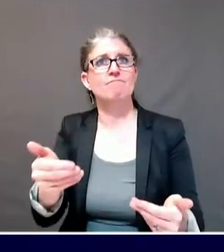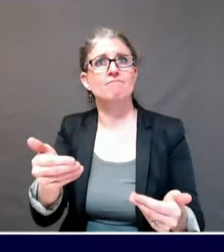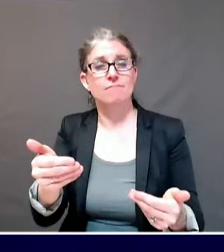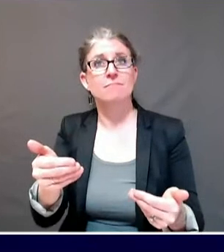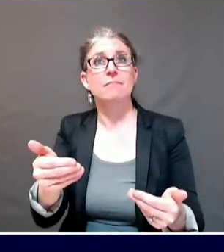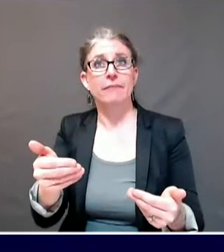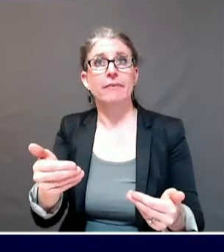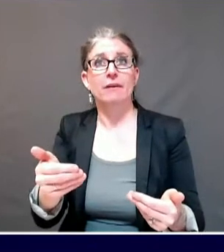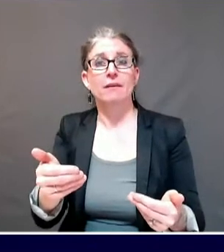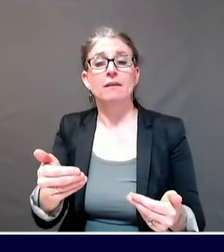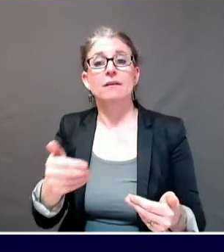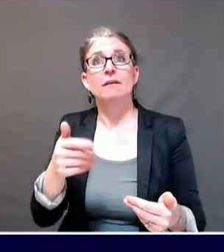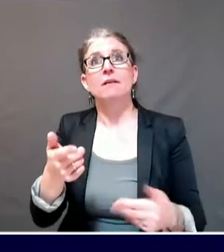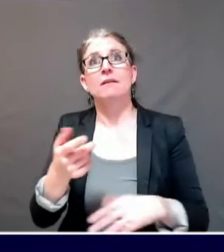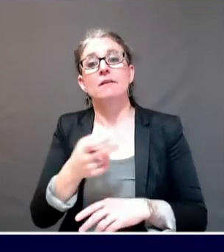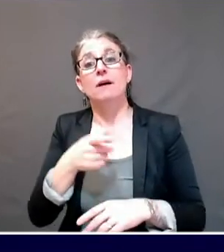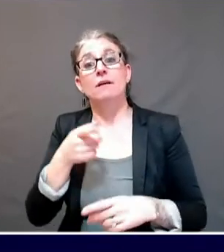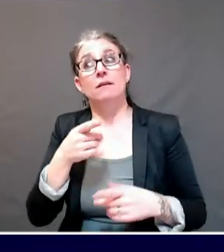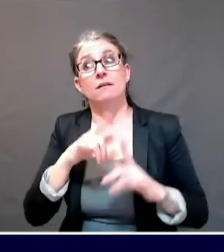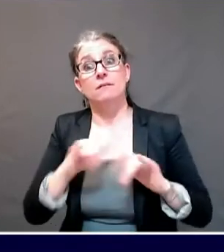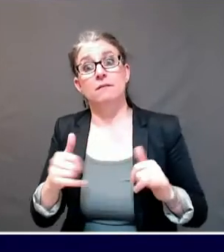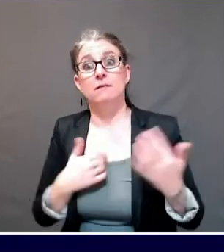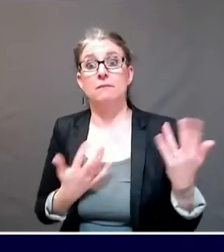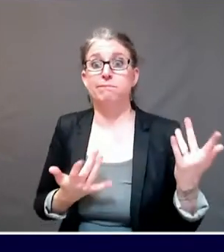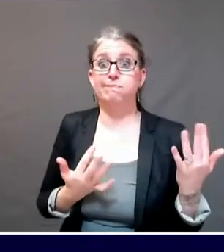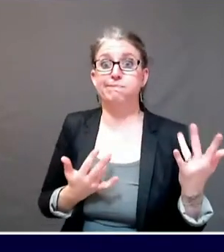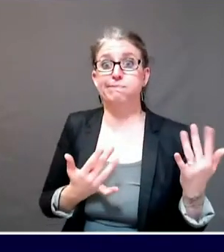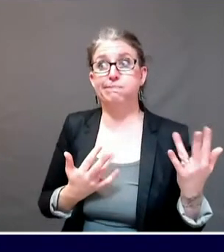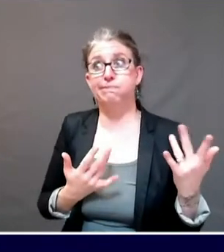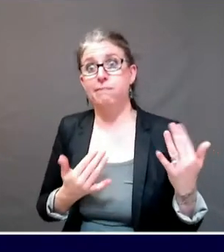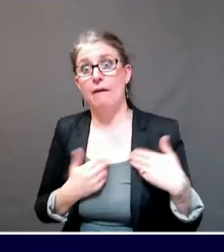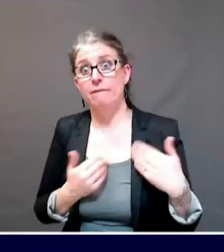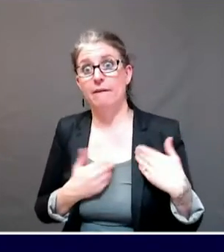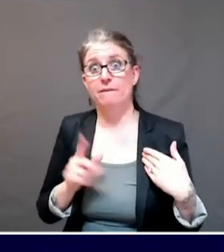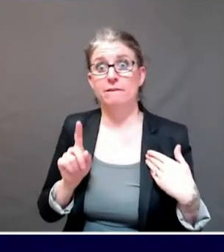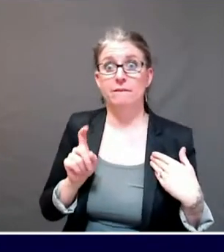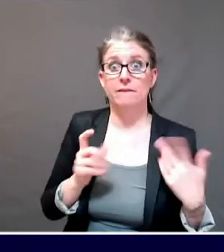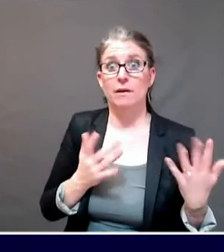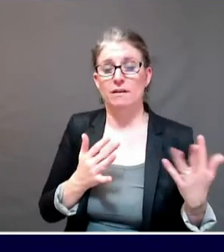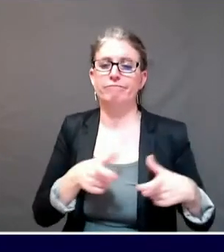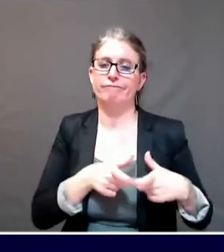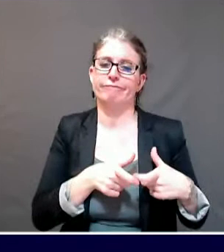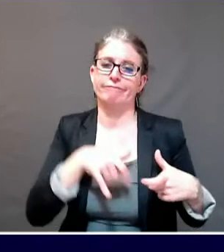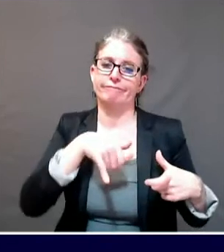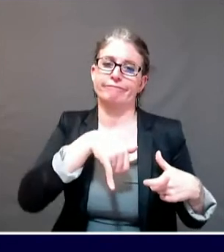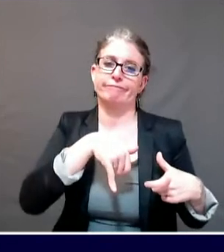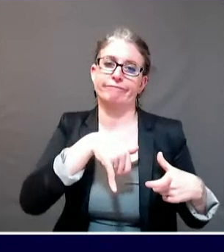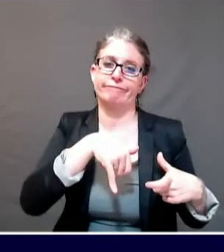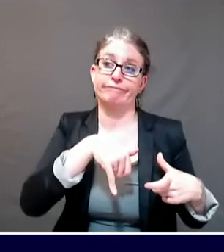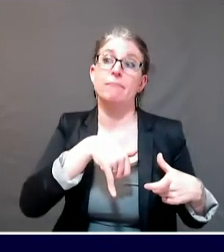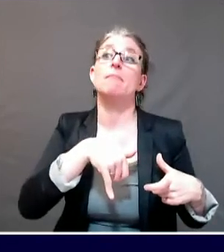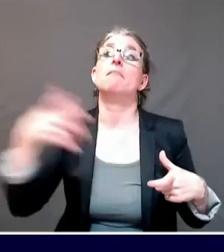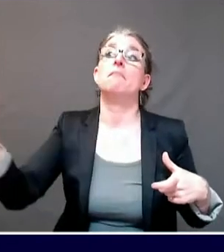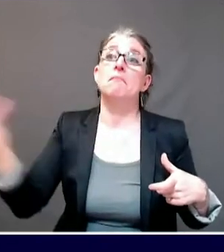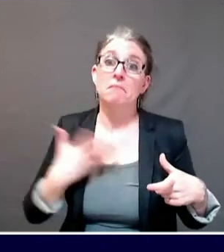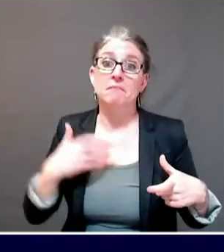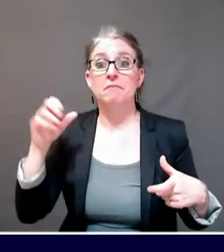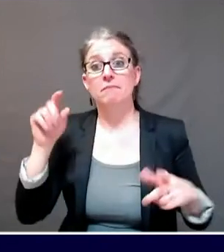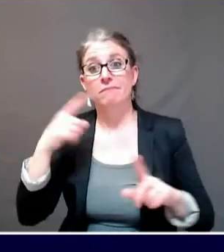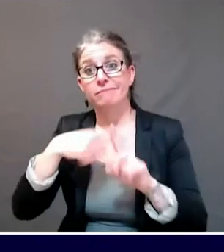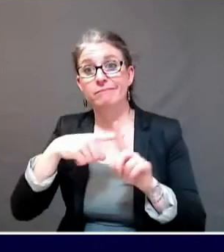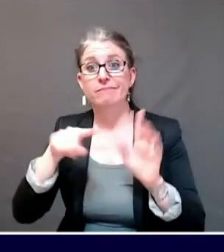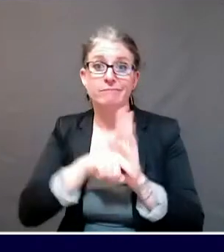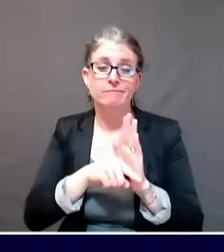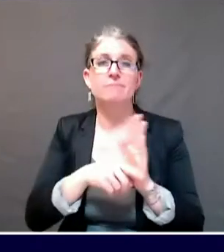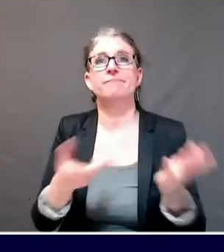to come in, they remain in quarantine. If it's positive, well, it's kind of what Caitlin and I talked about. There will be appropriate